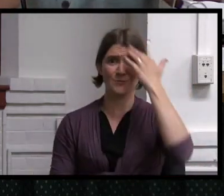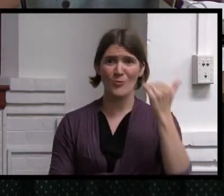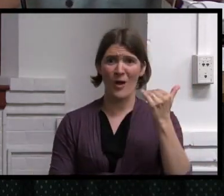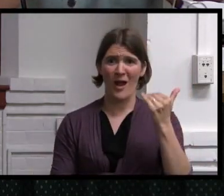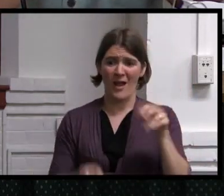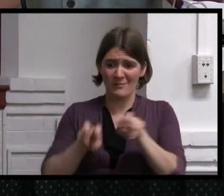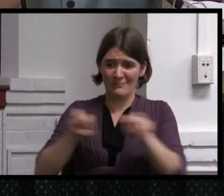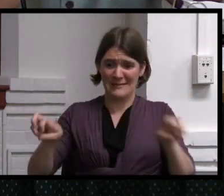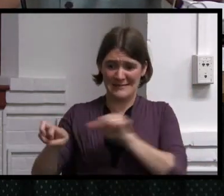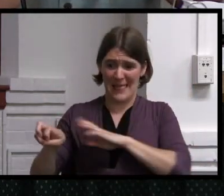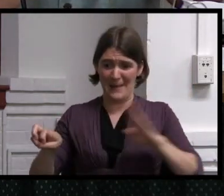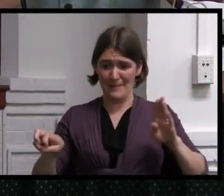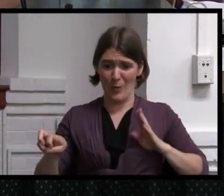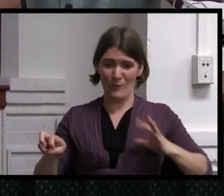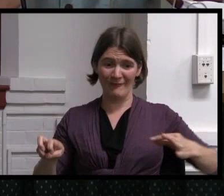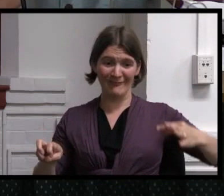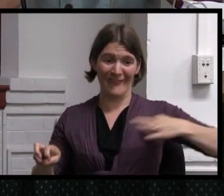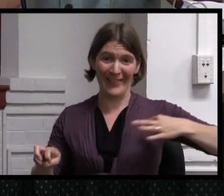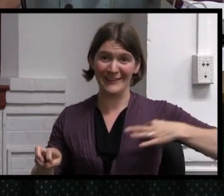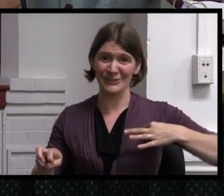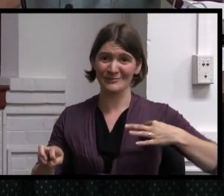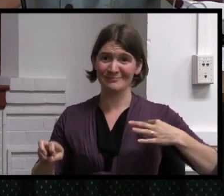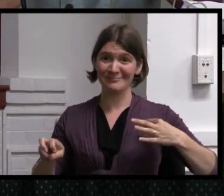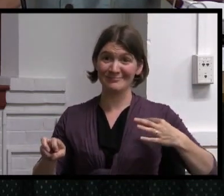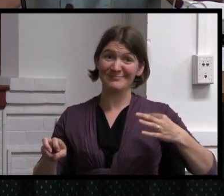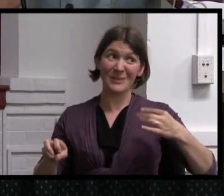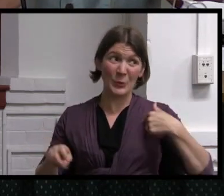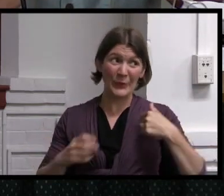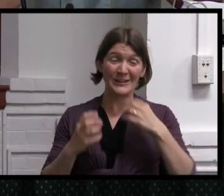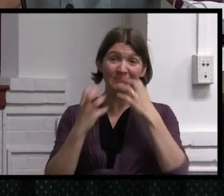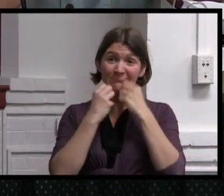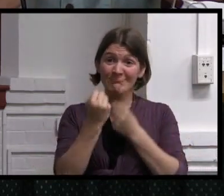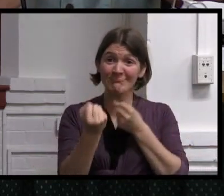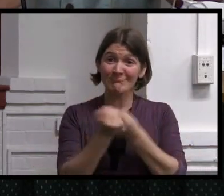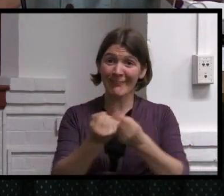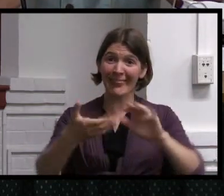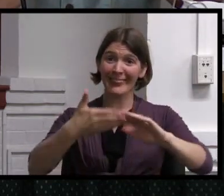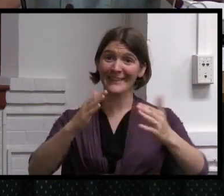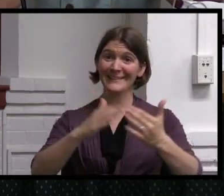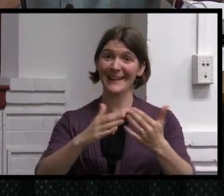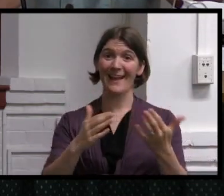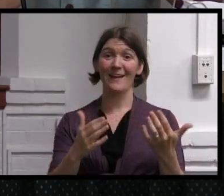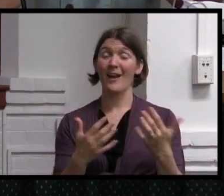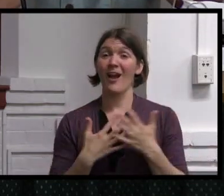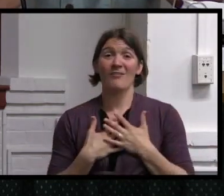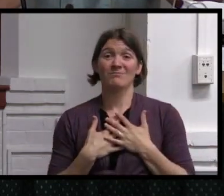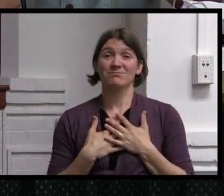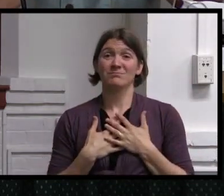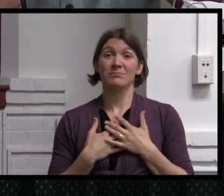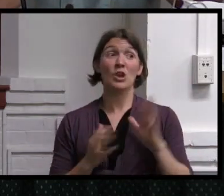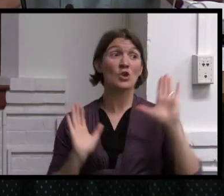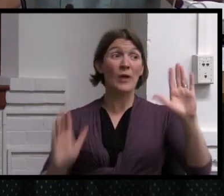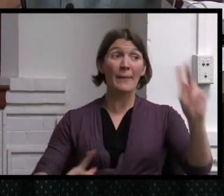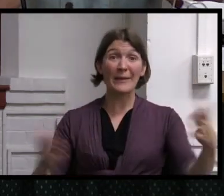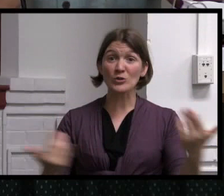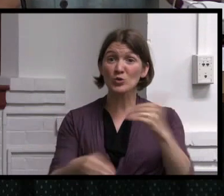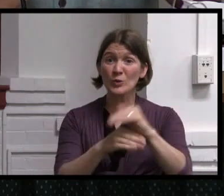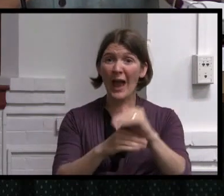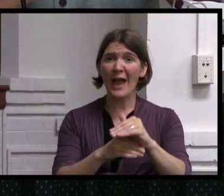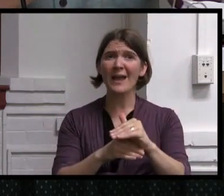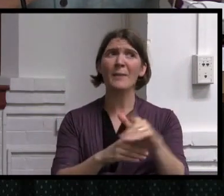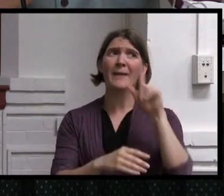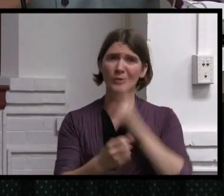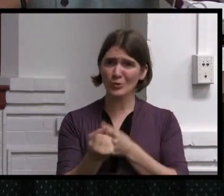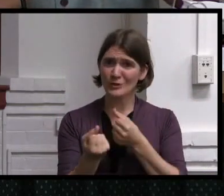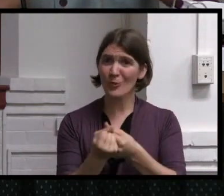all of us up here are here for the town. It's the reason why all of these great people are here tonight,